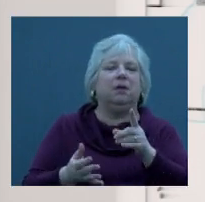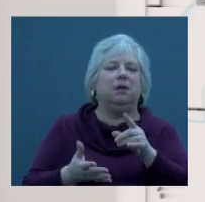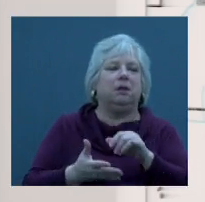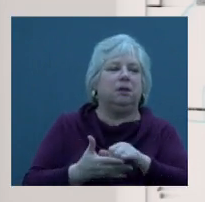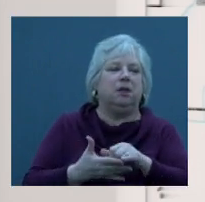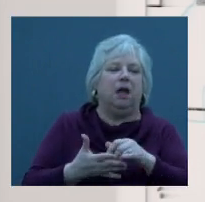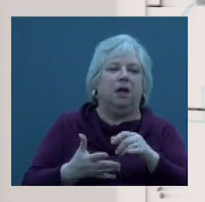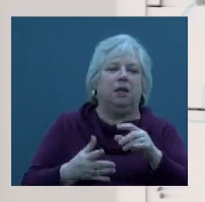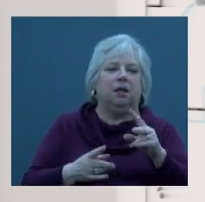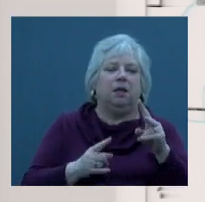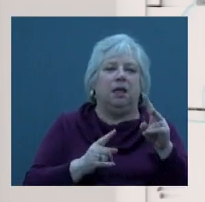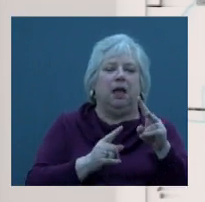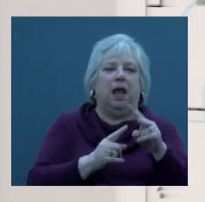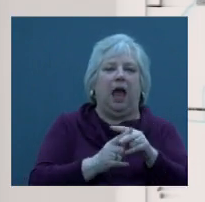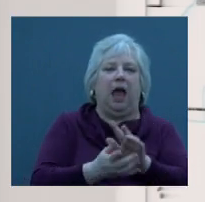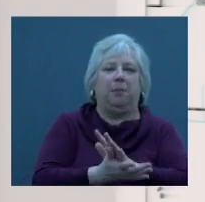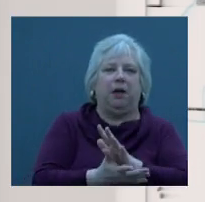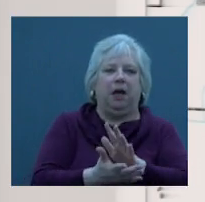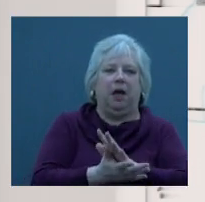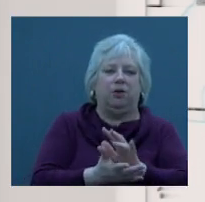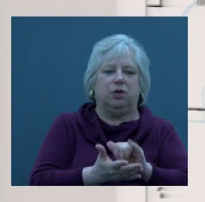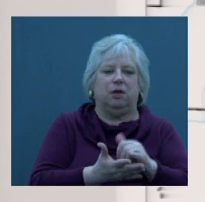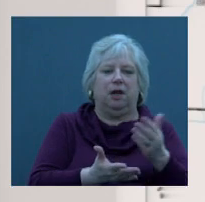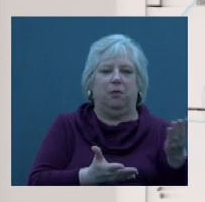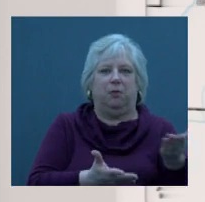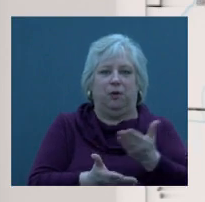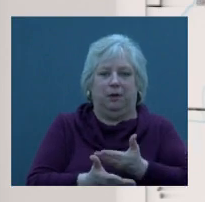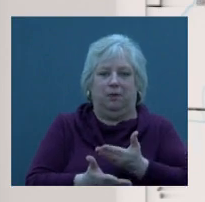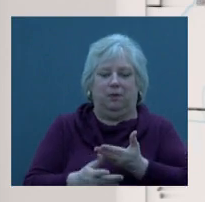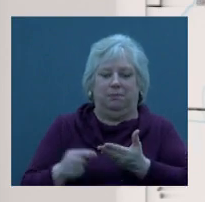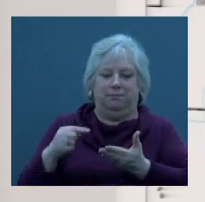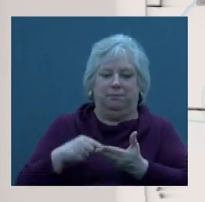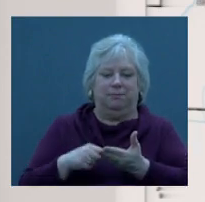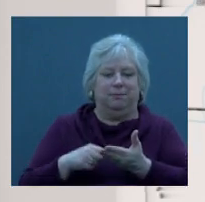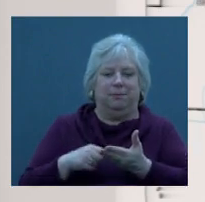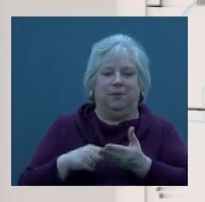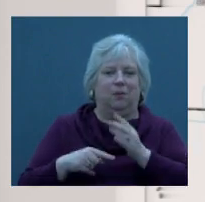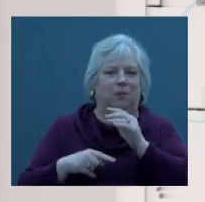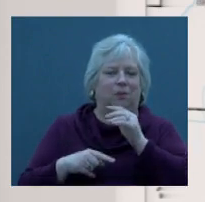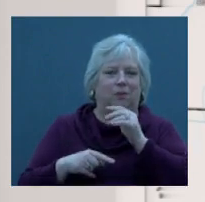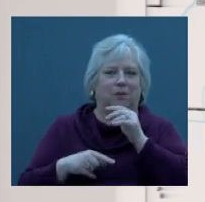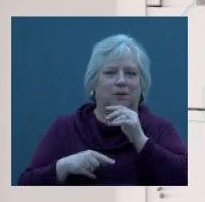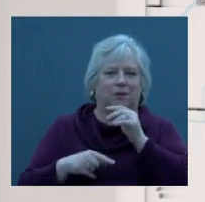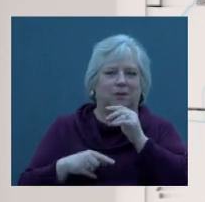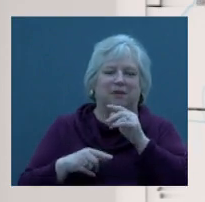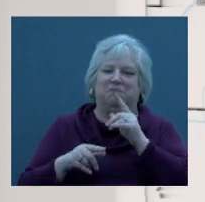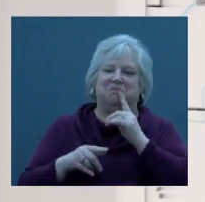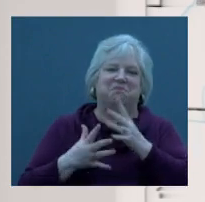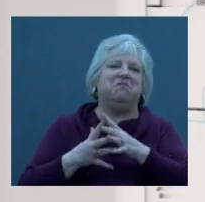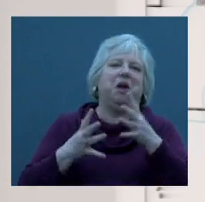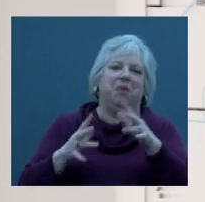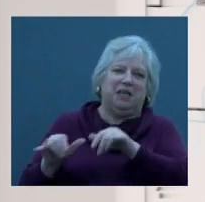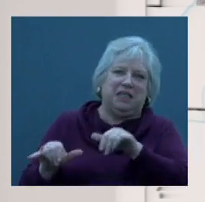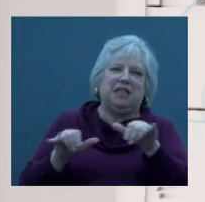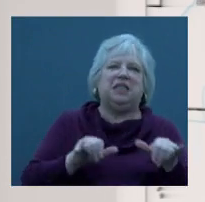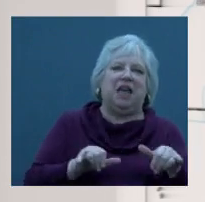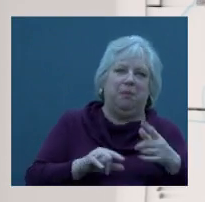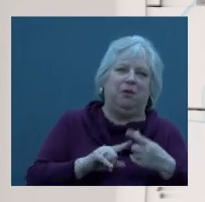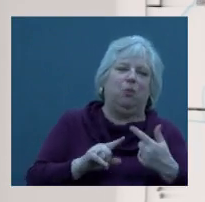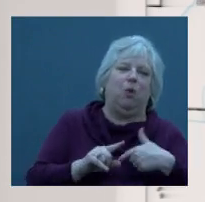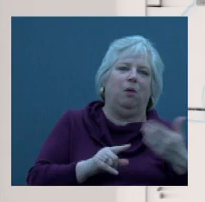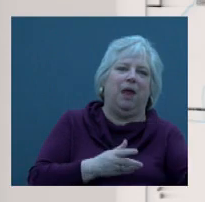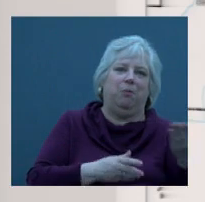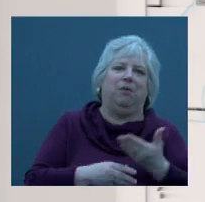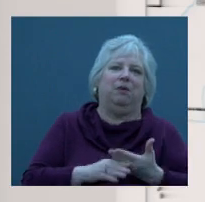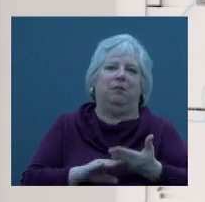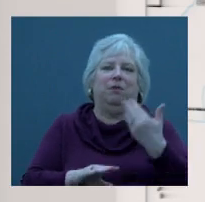that the application that was presented to us was not substantially any different than what was proposed before, and there have